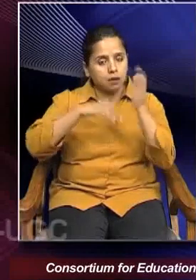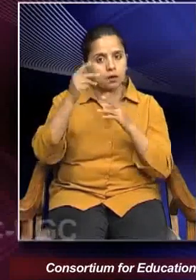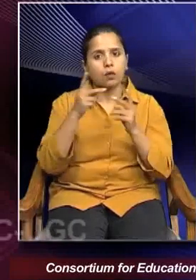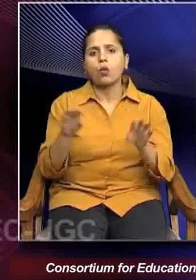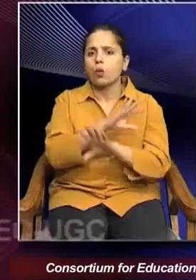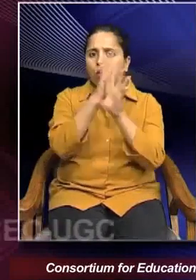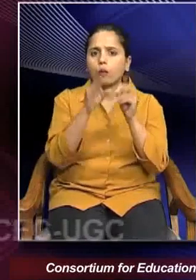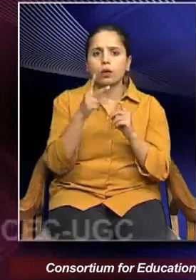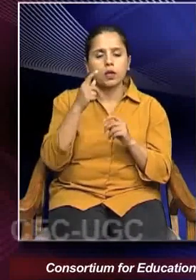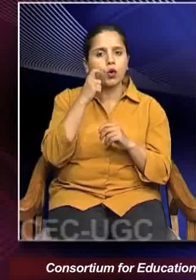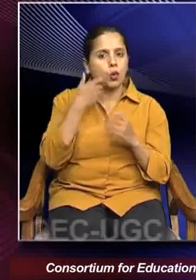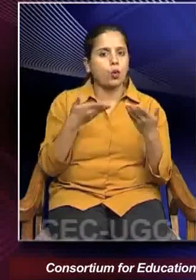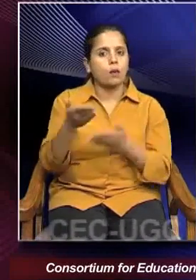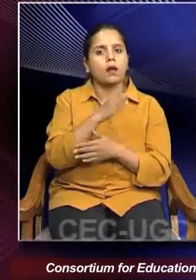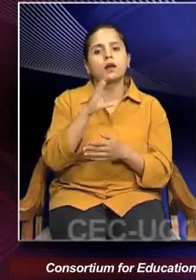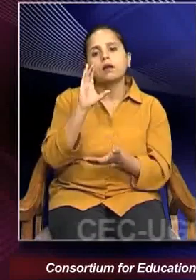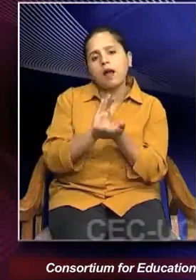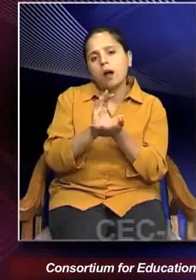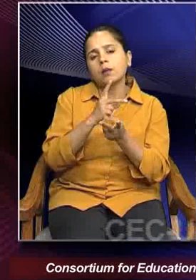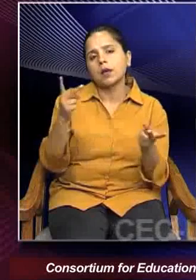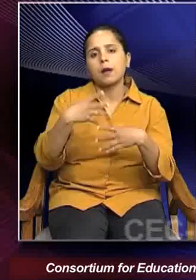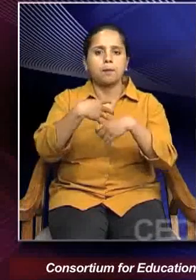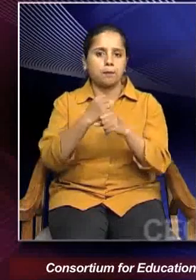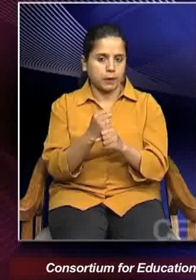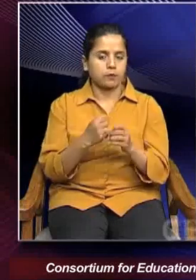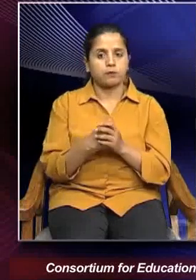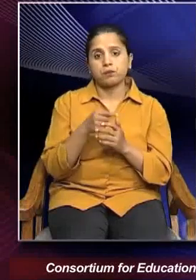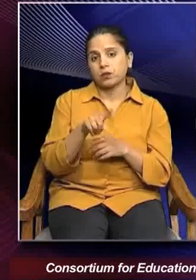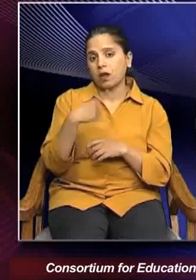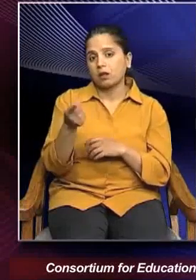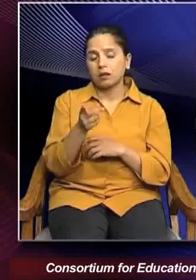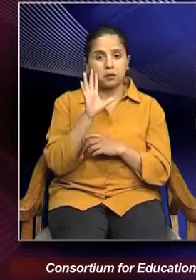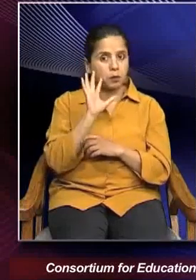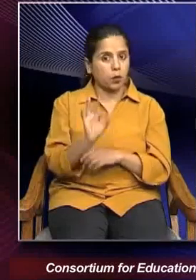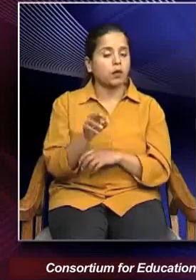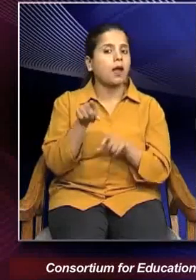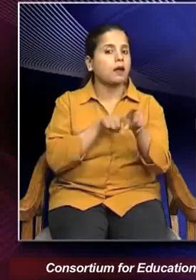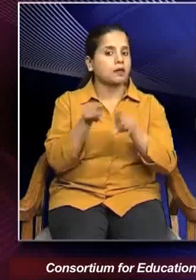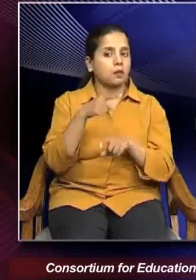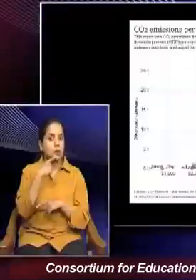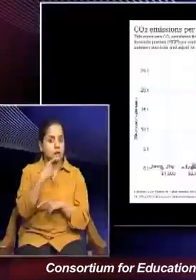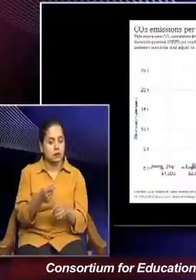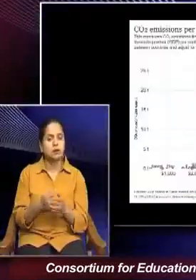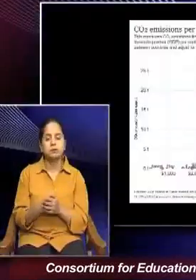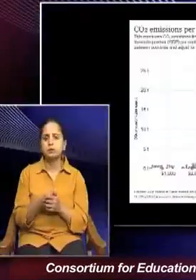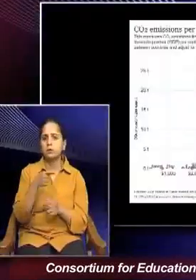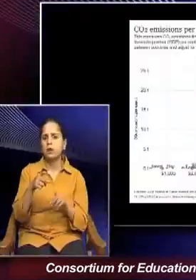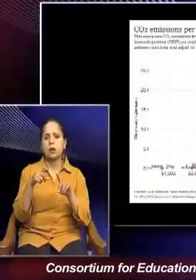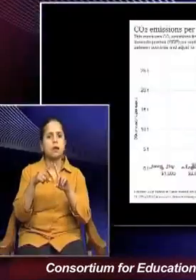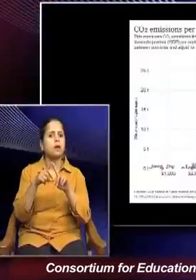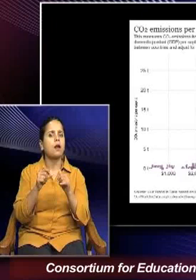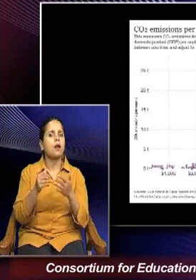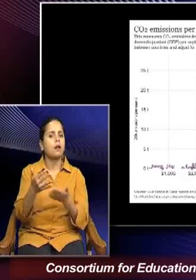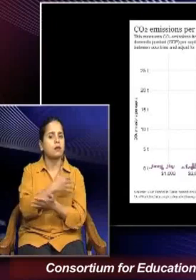overall human capital formations. Now this is another important example where this data set